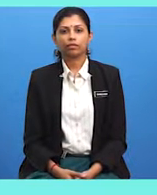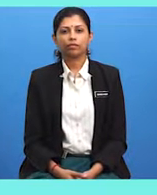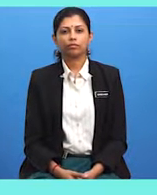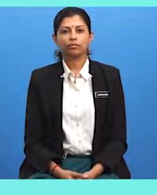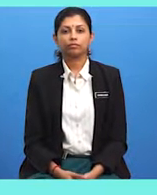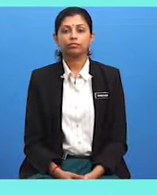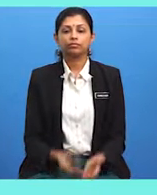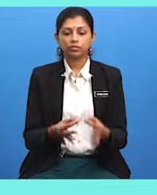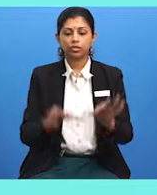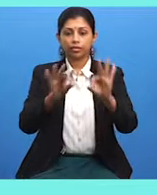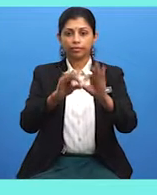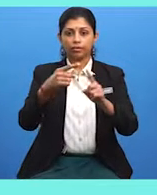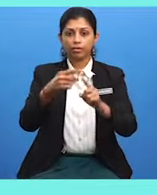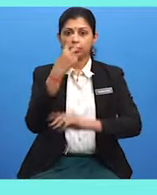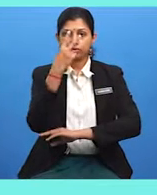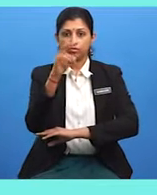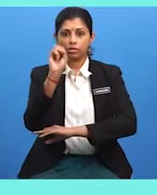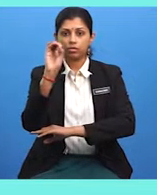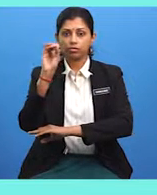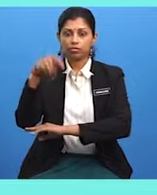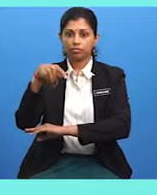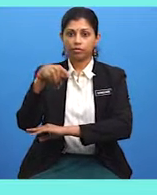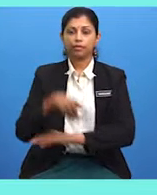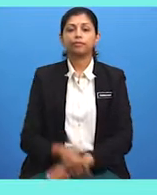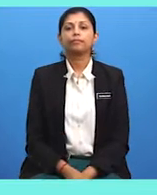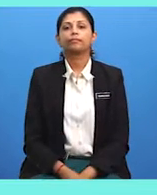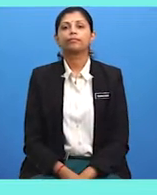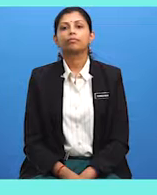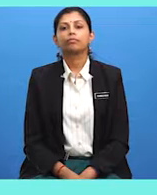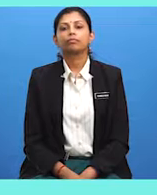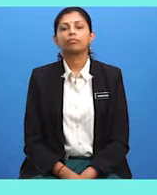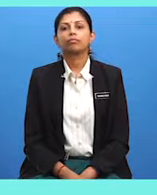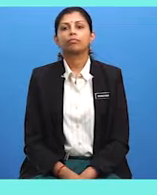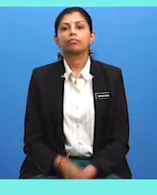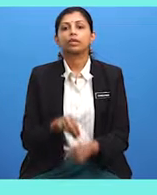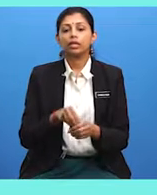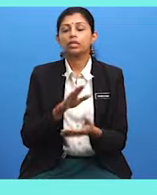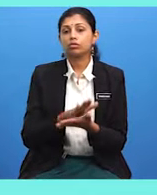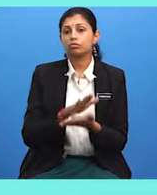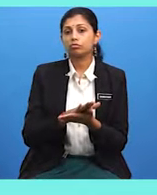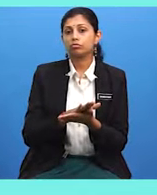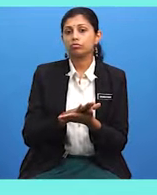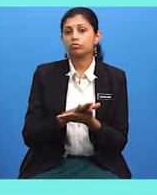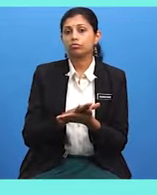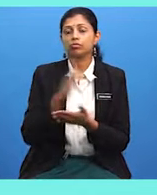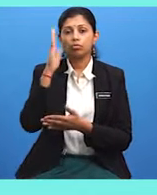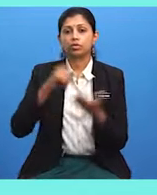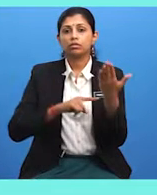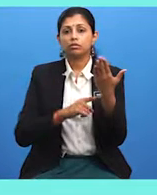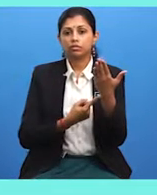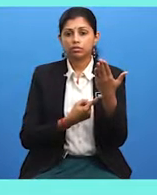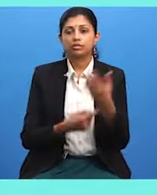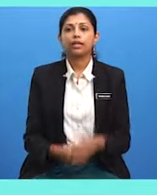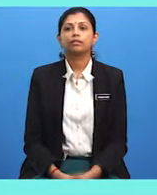Radzi said it is important to see the SOPs in real-world condition as the schools would resume operations